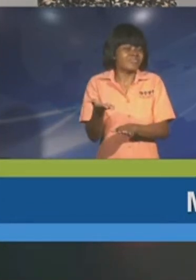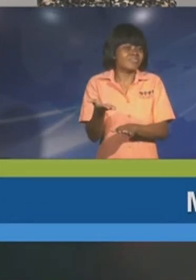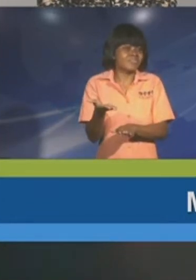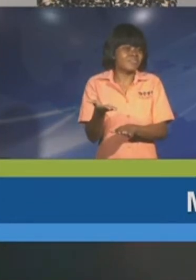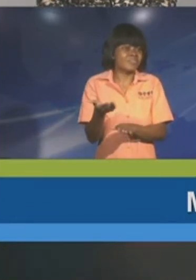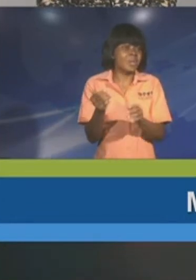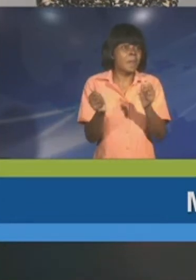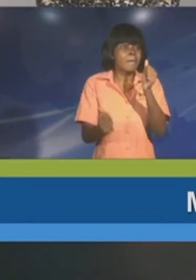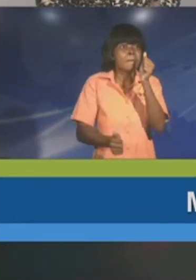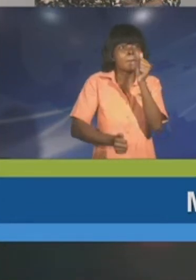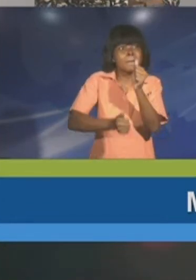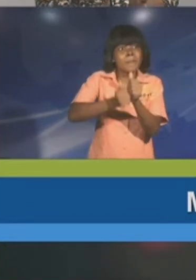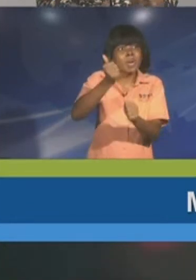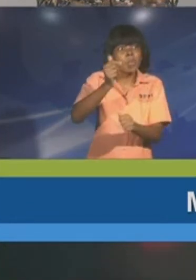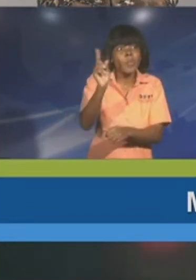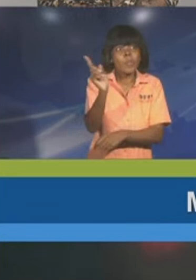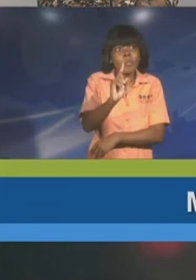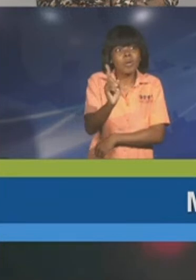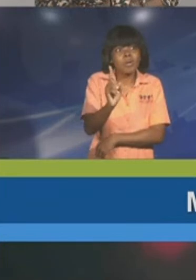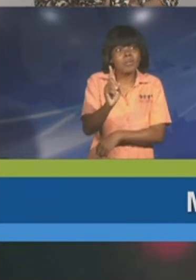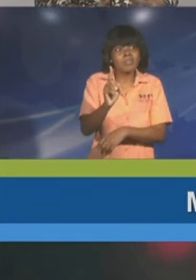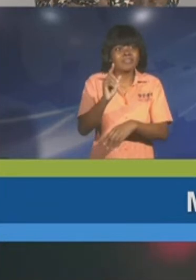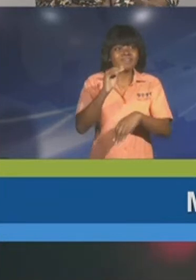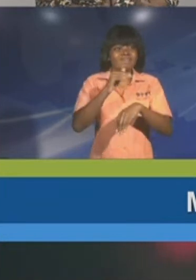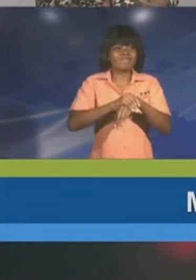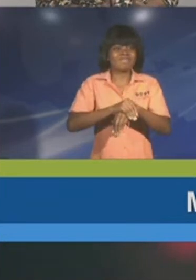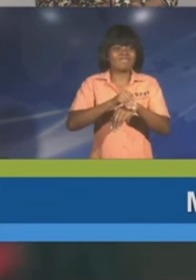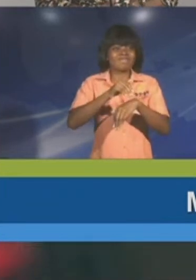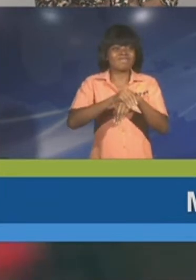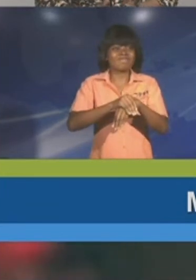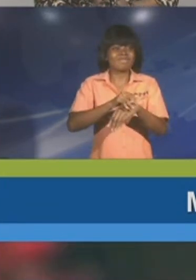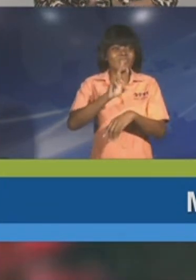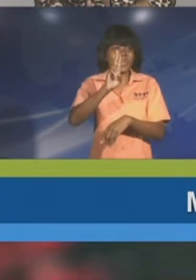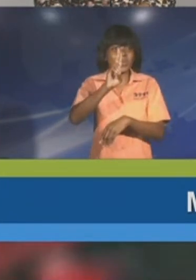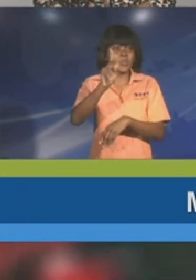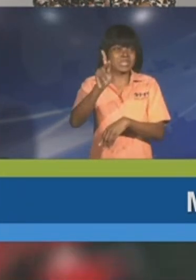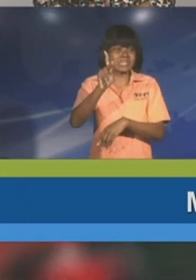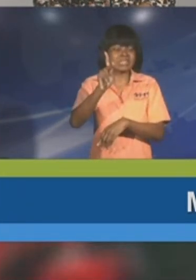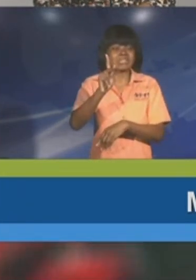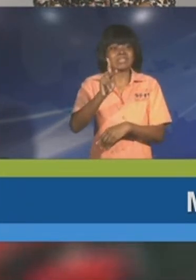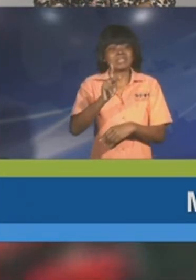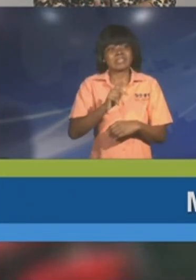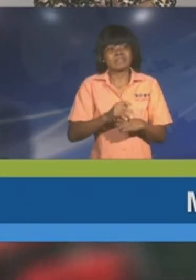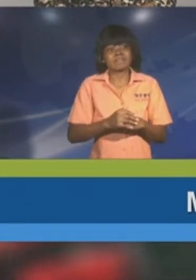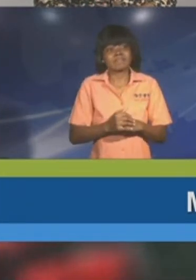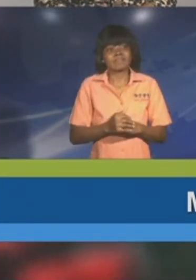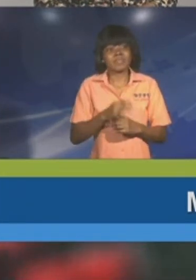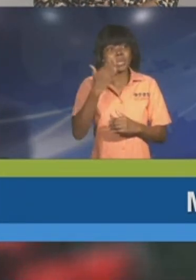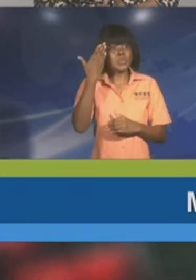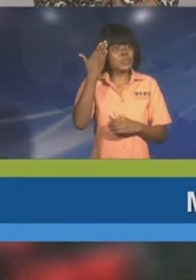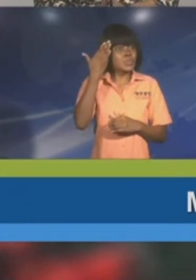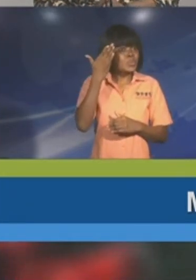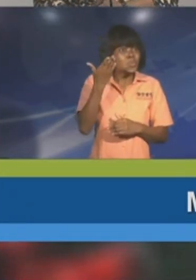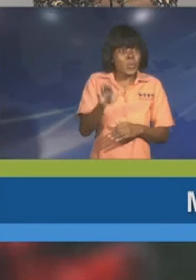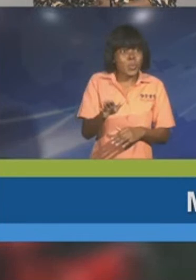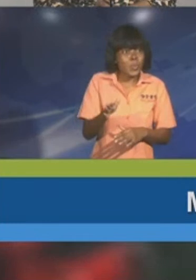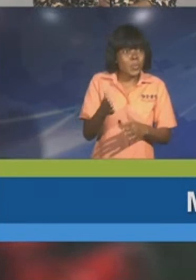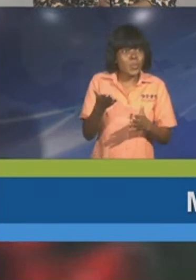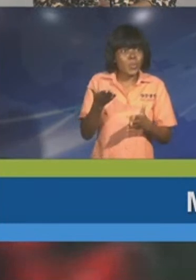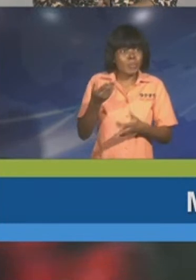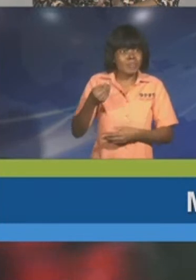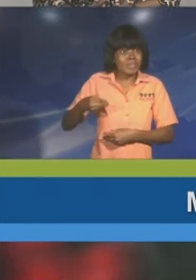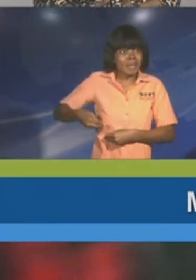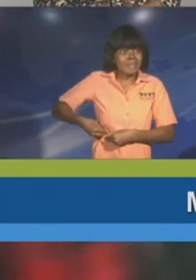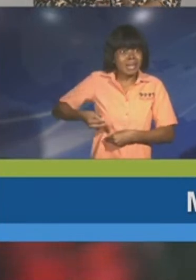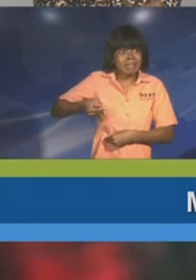We're not sure if there's something genetic or there's something else, but at least half of them have been in England. It's been in Europe